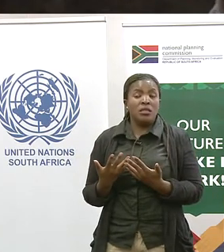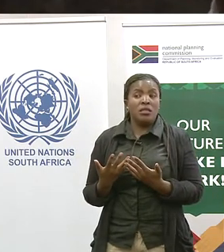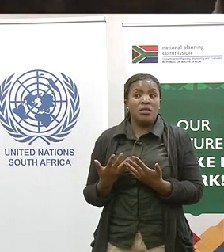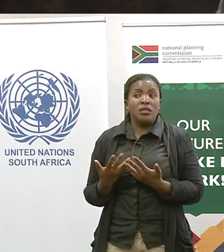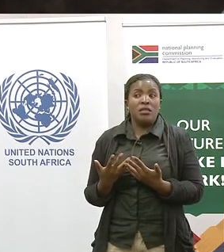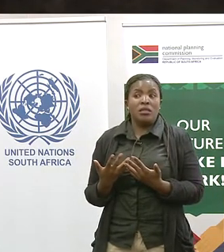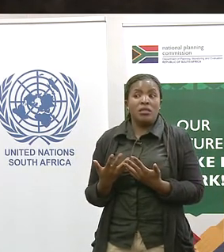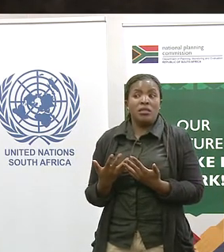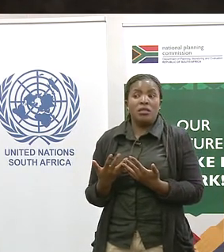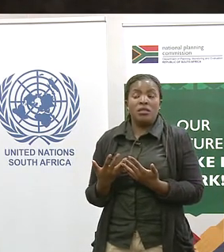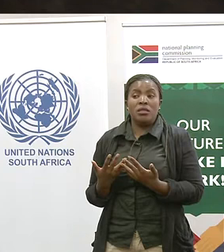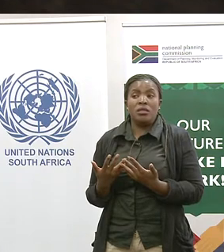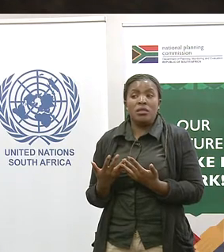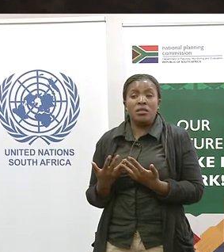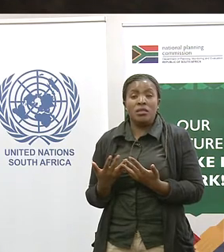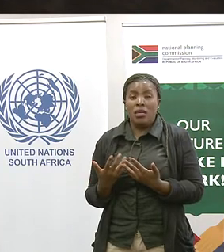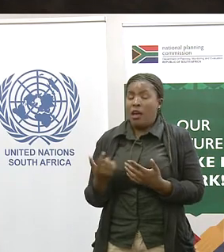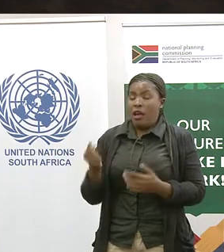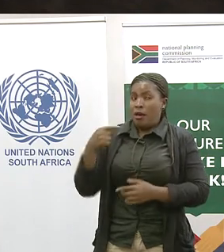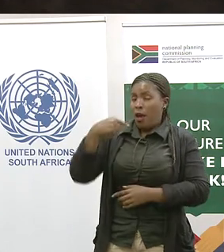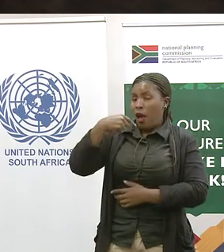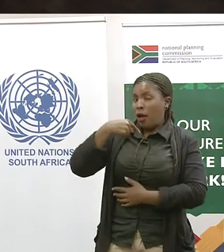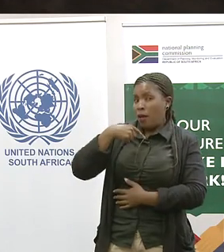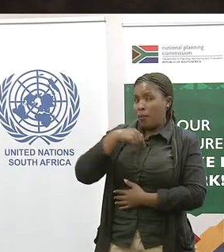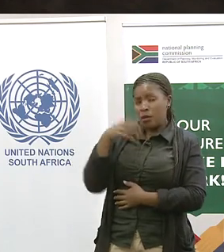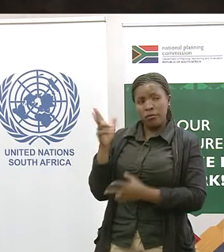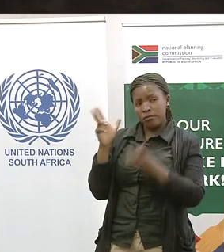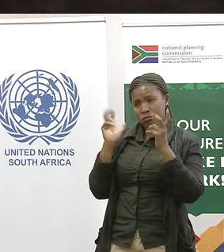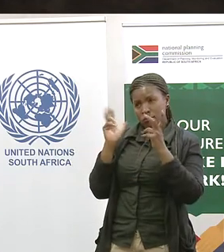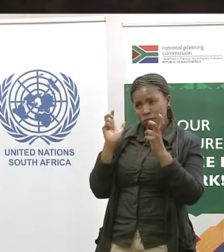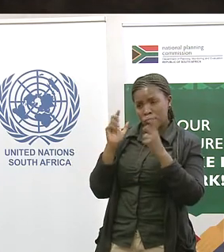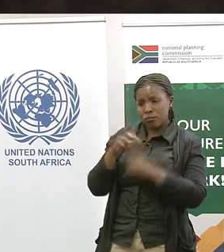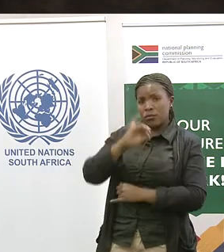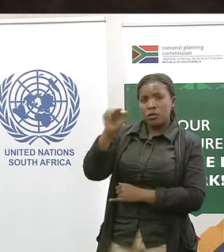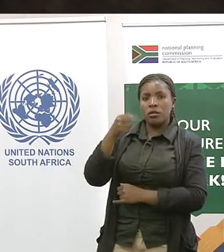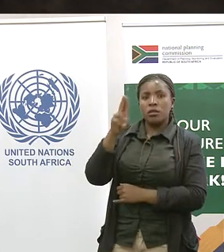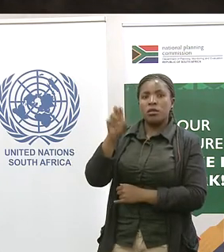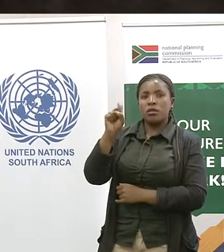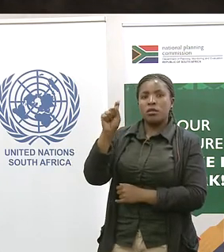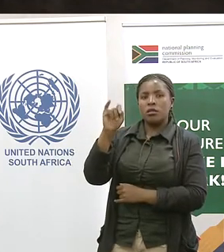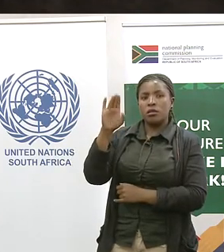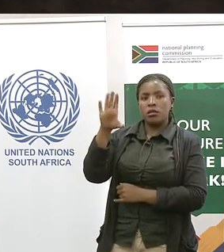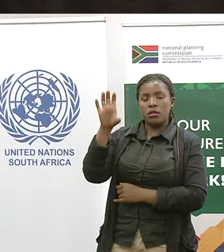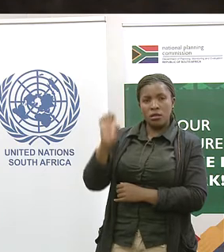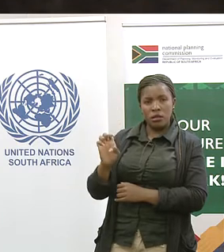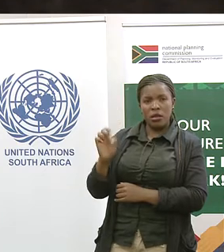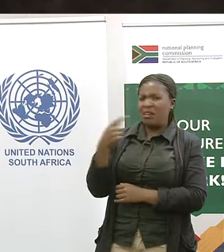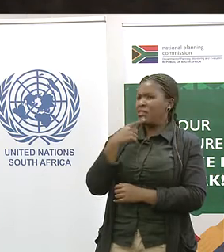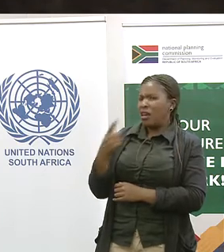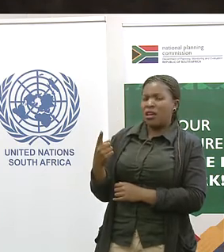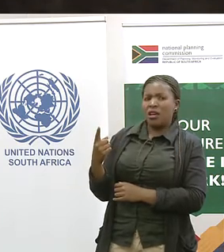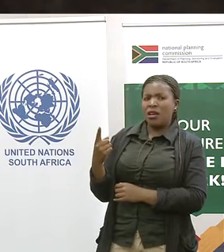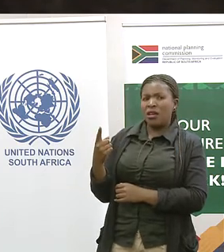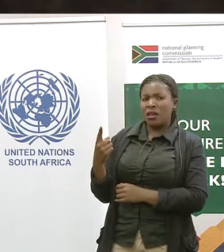So we can't, before, I love what Justice said, that those that